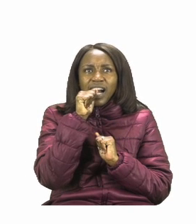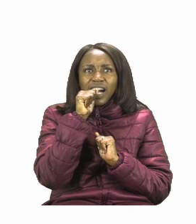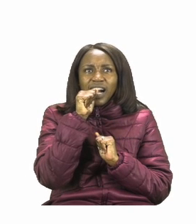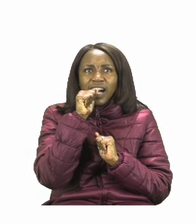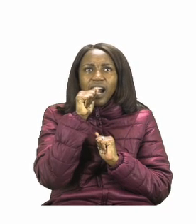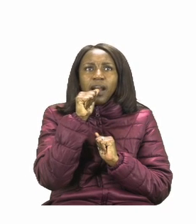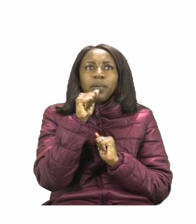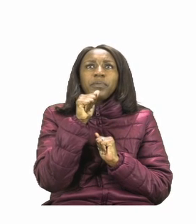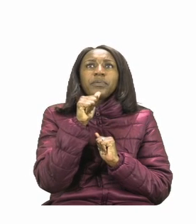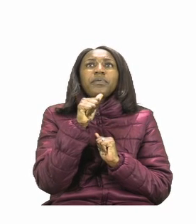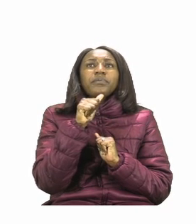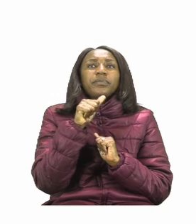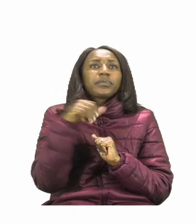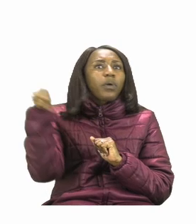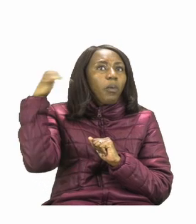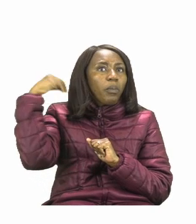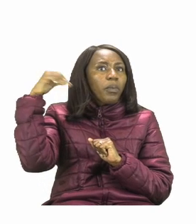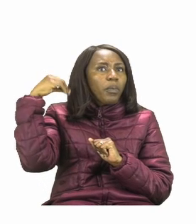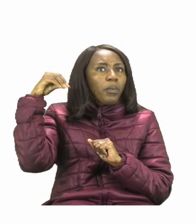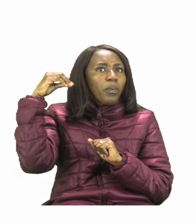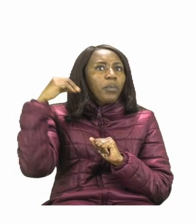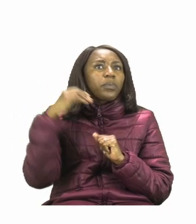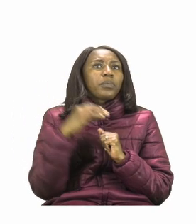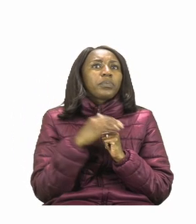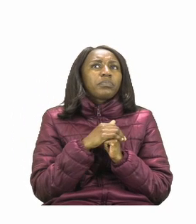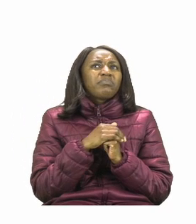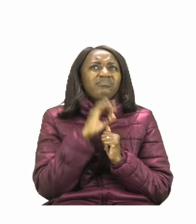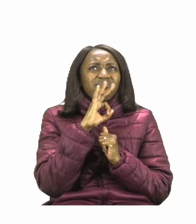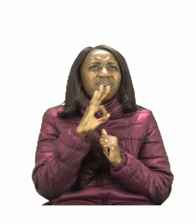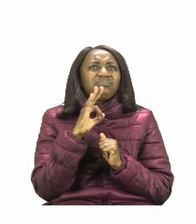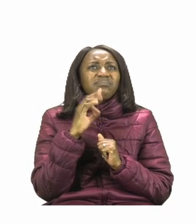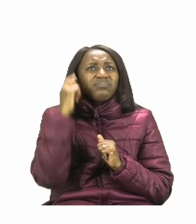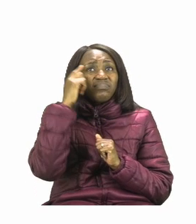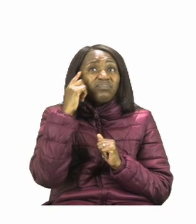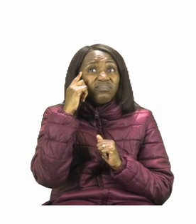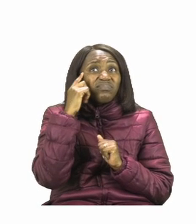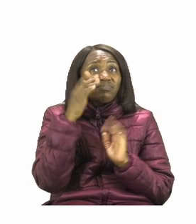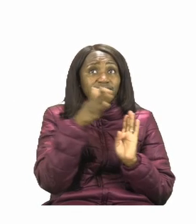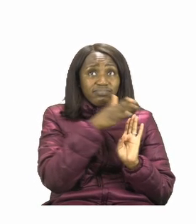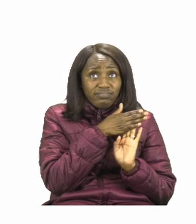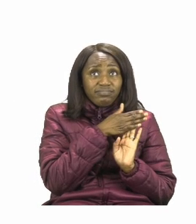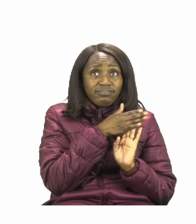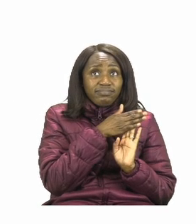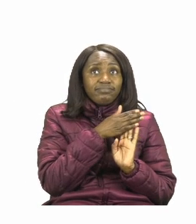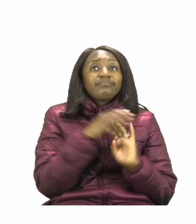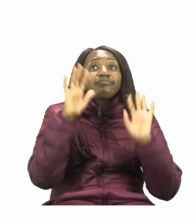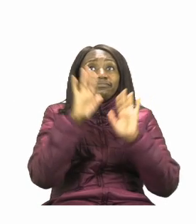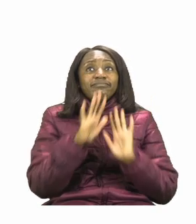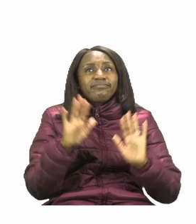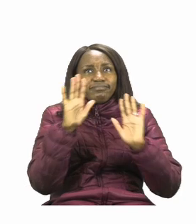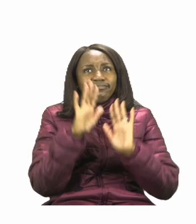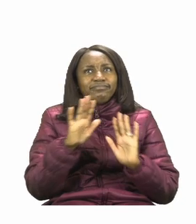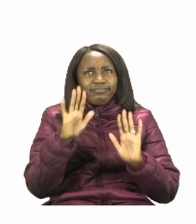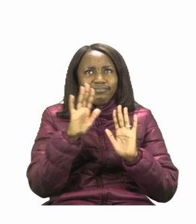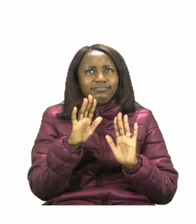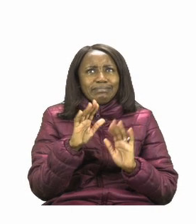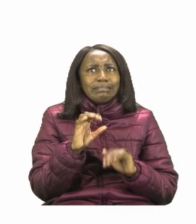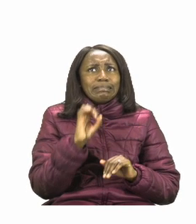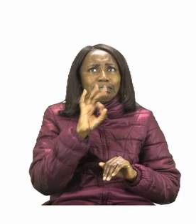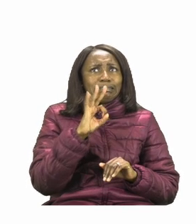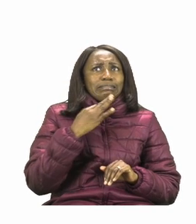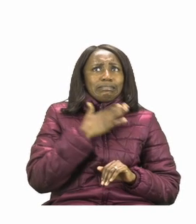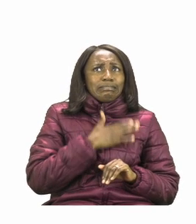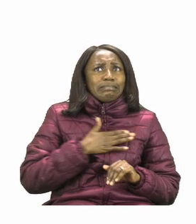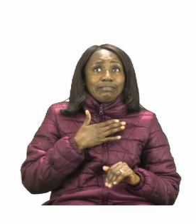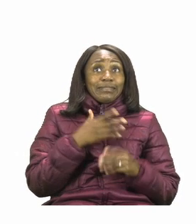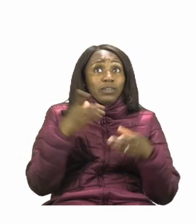fire alarm. Now, if you think this is safe, then go ahead and color it because we need to make